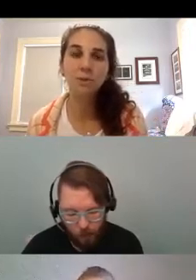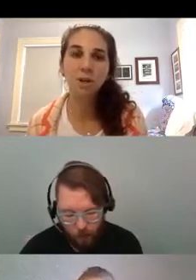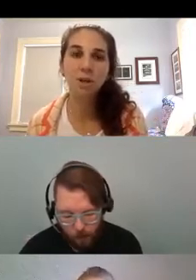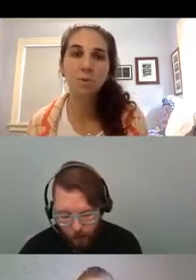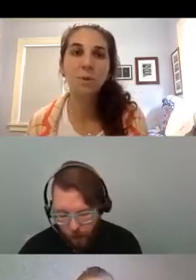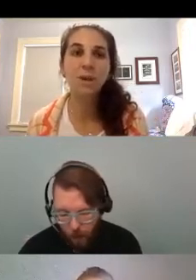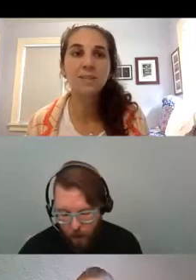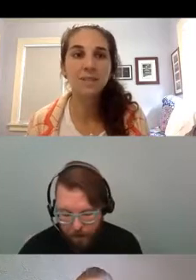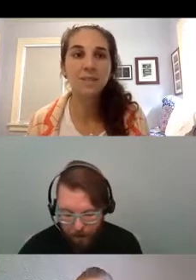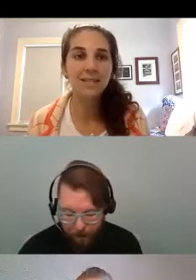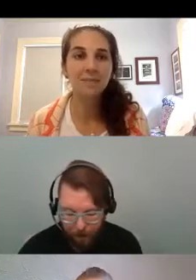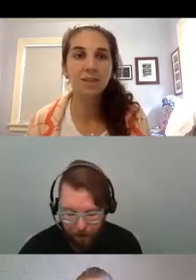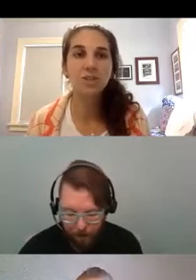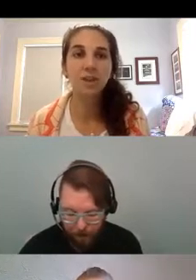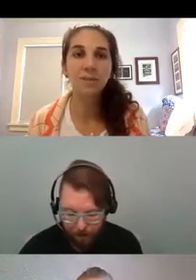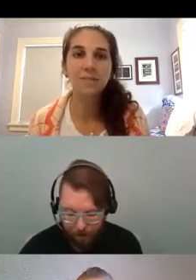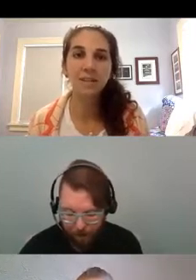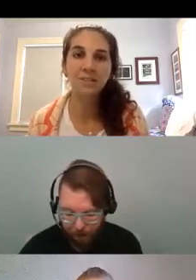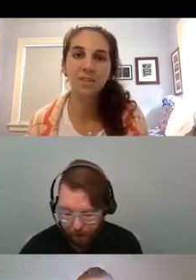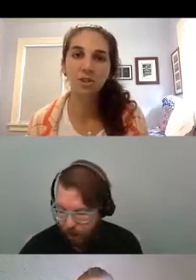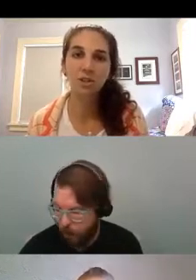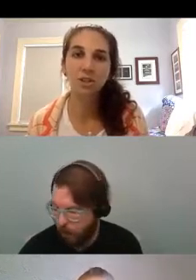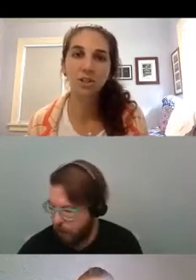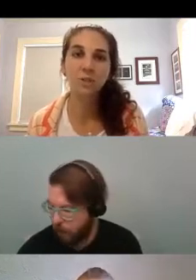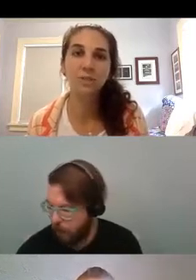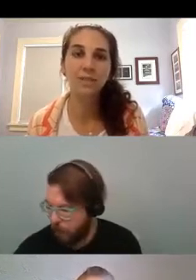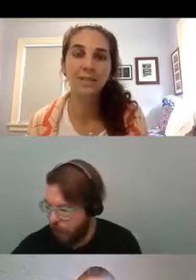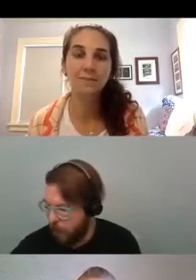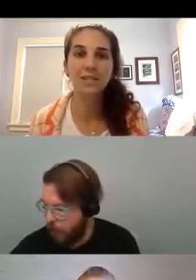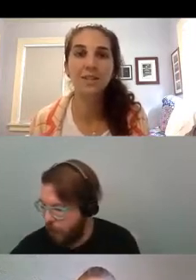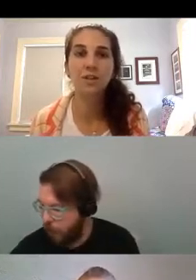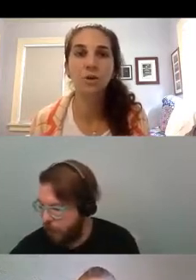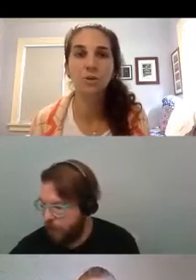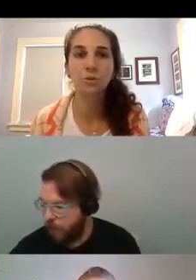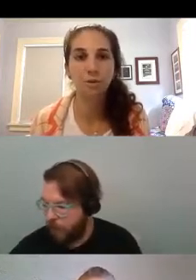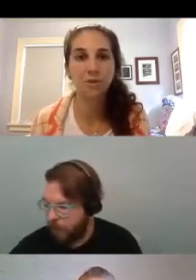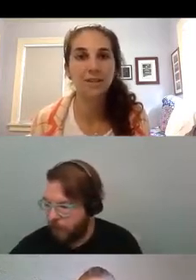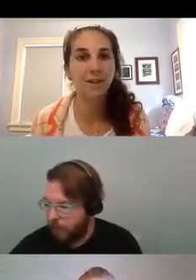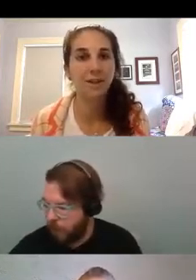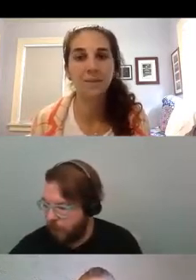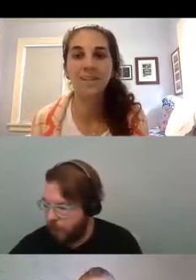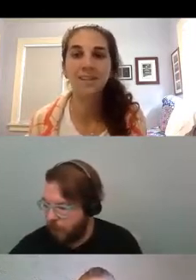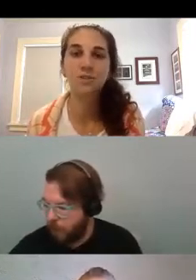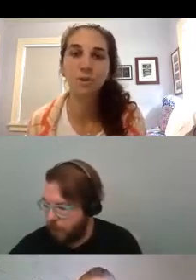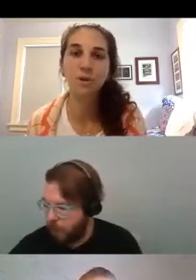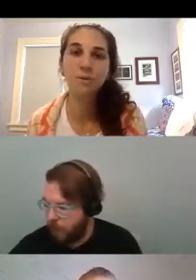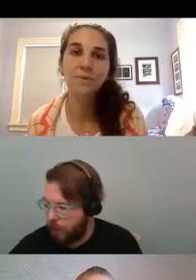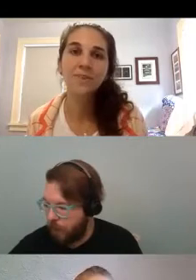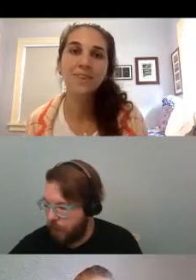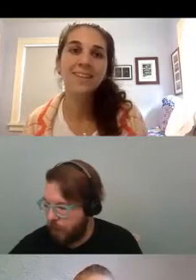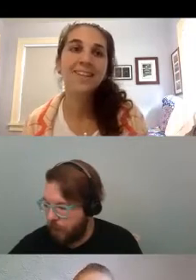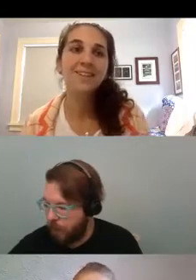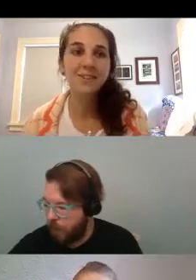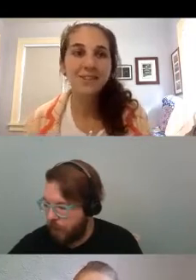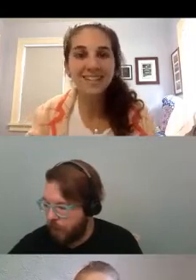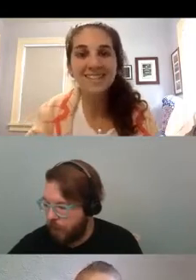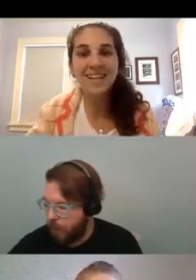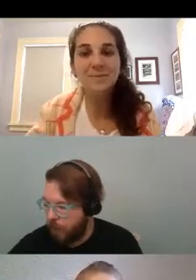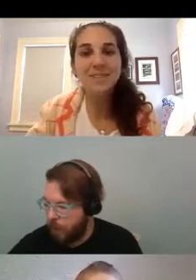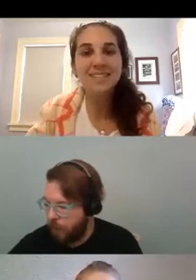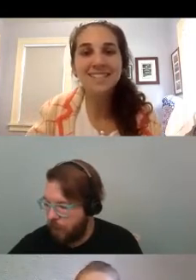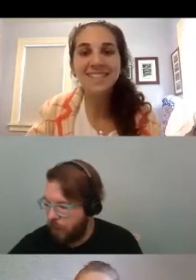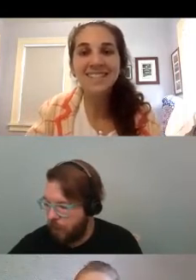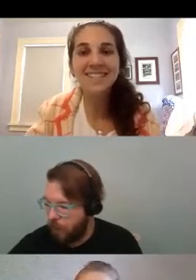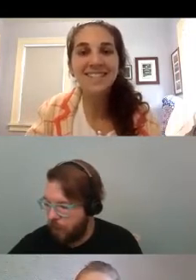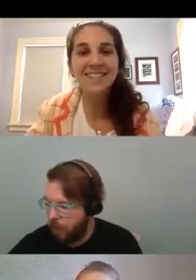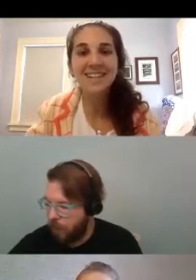come to MoCA, we wanted a team that saw themselves as learners and were really committed to their own growth and development in this role. You can go to the next slide,